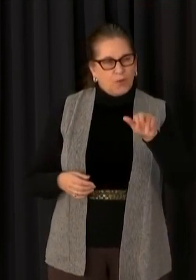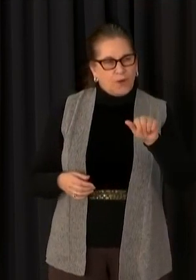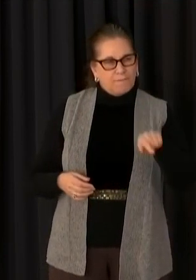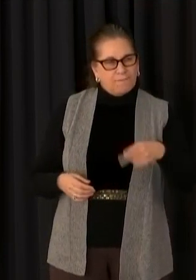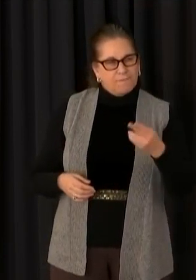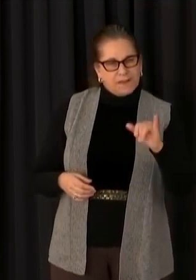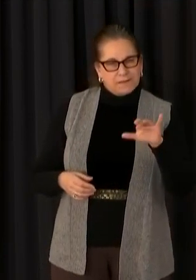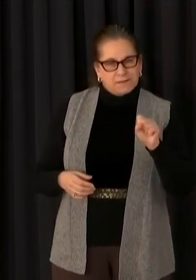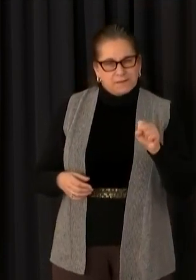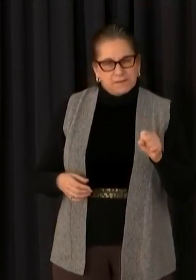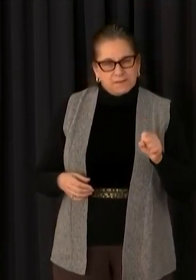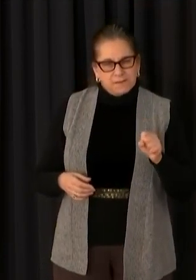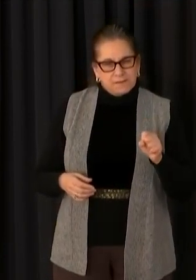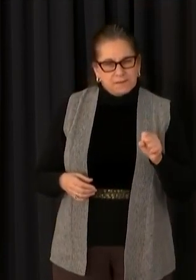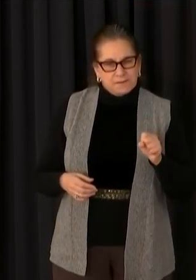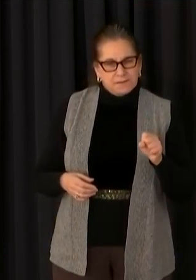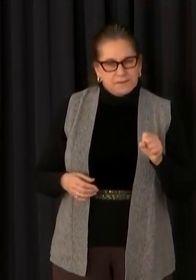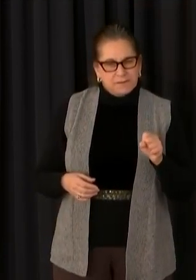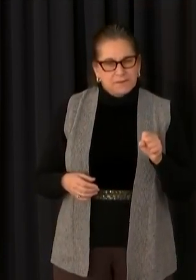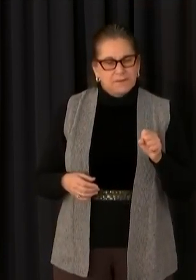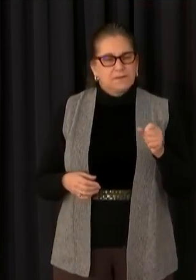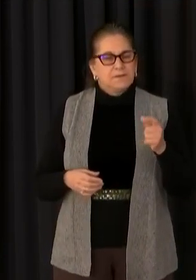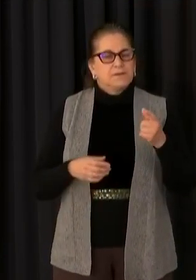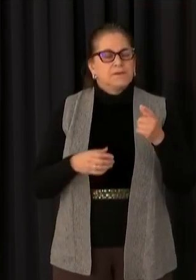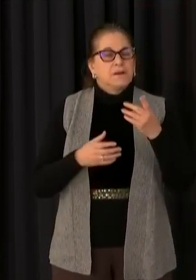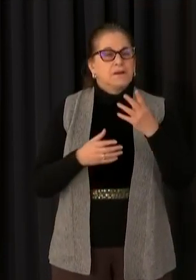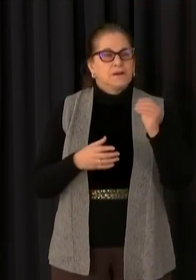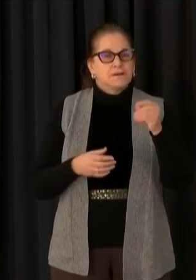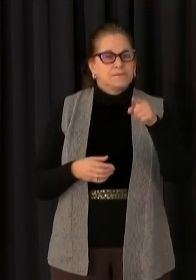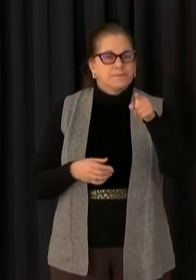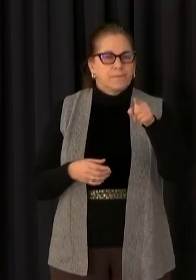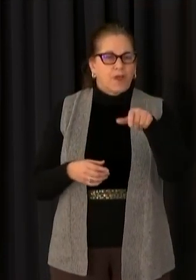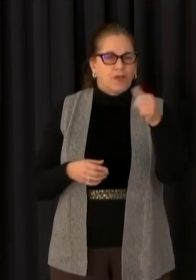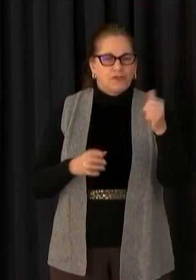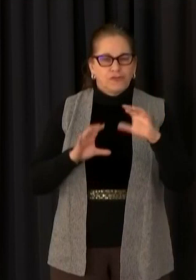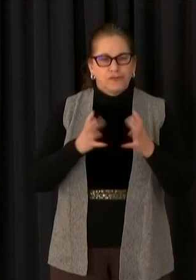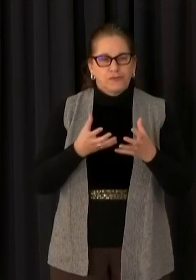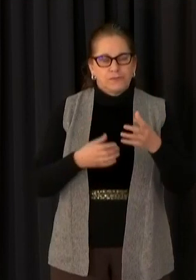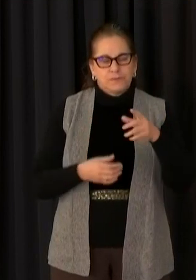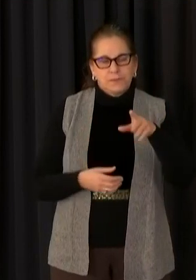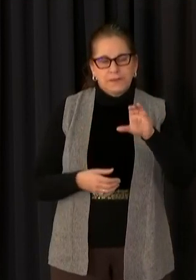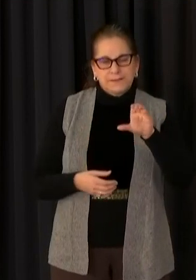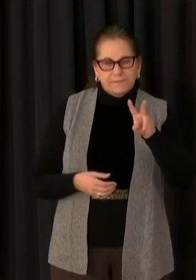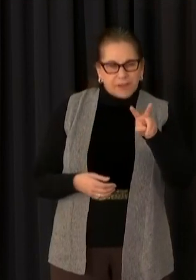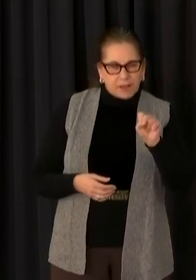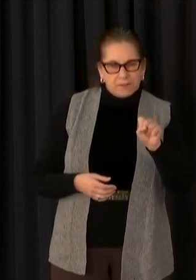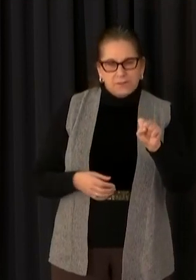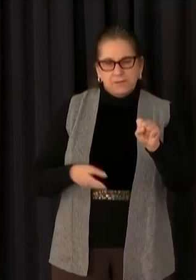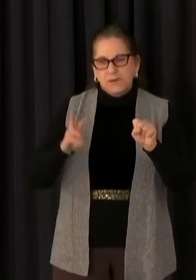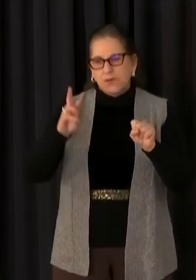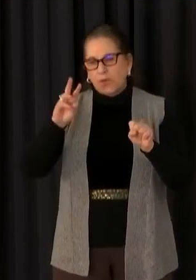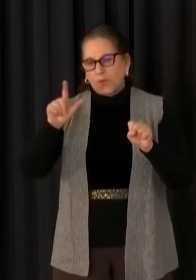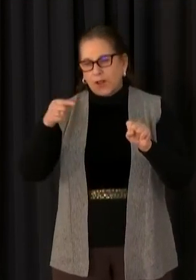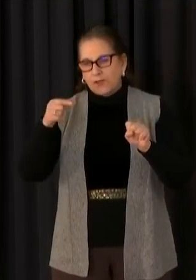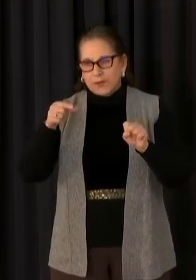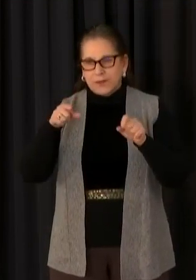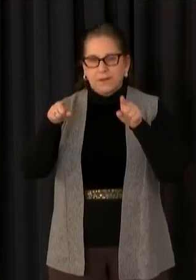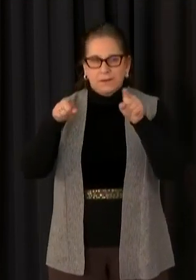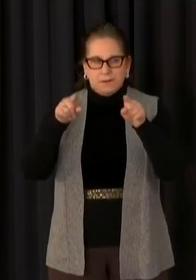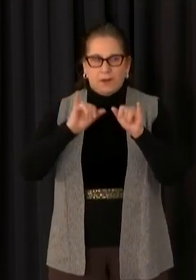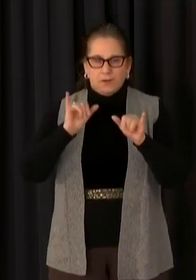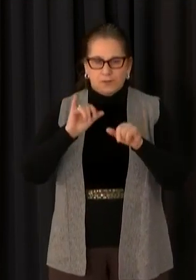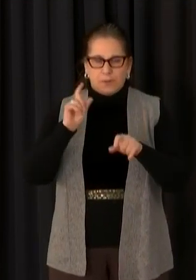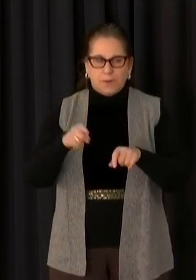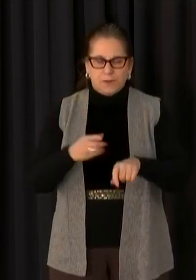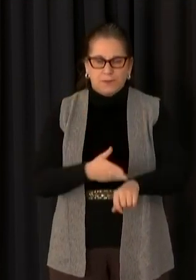and Walgreens. So we'll continue to work with them to get that timely reporting into our system. So the vaccinators are required